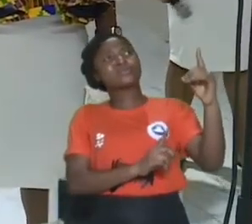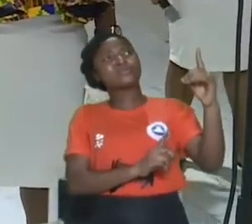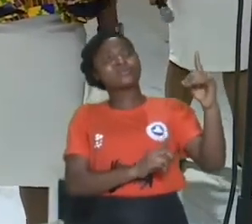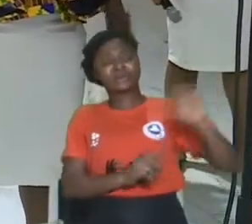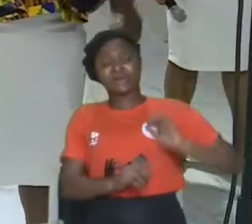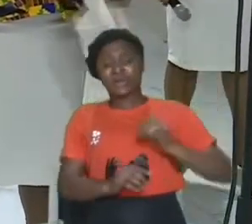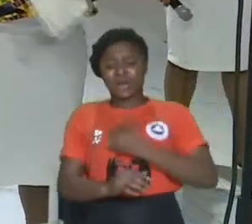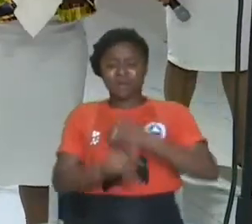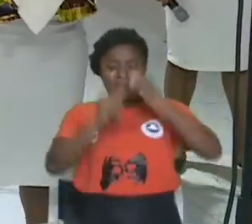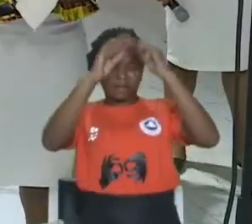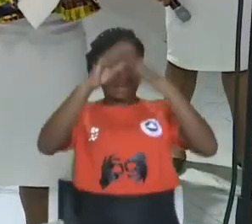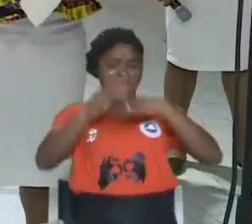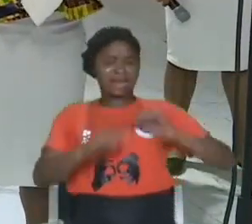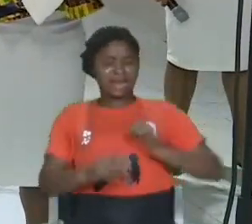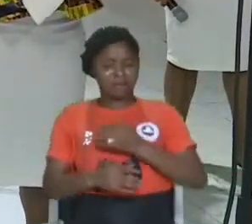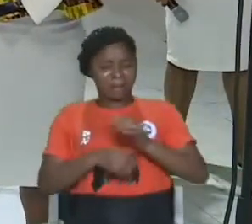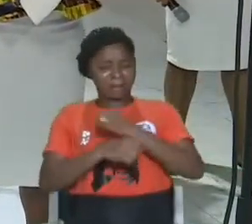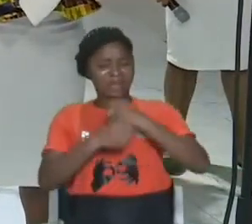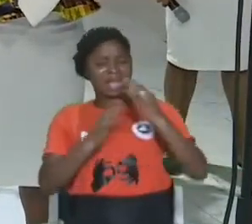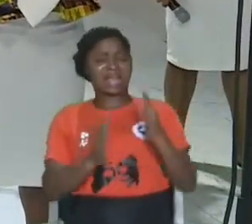Our Father and our Maker,